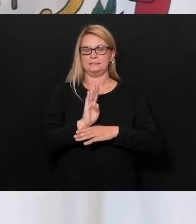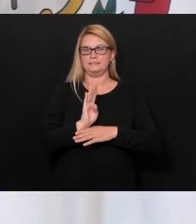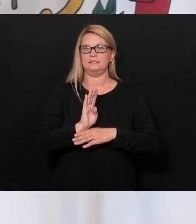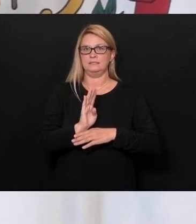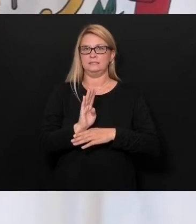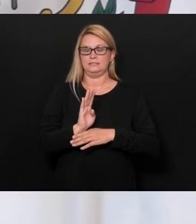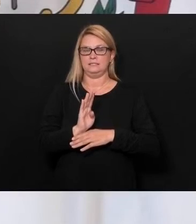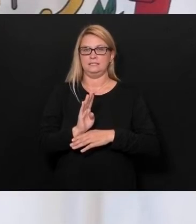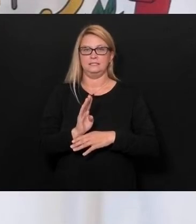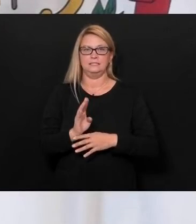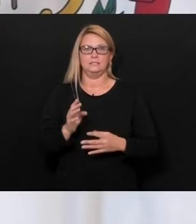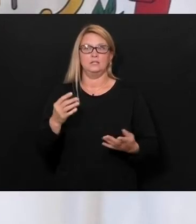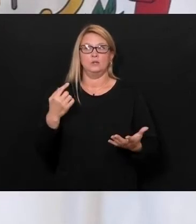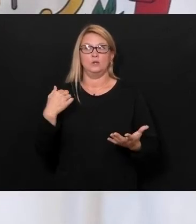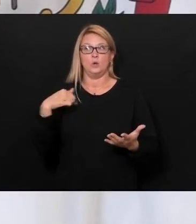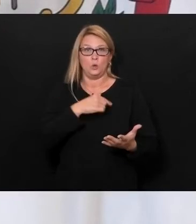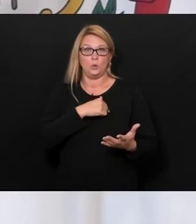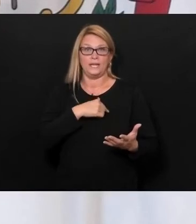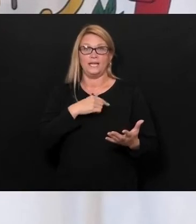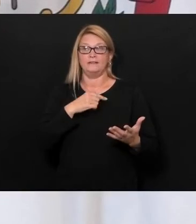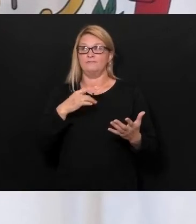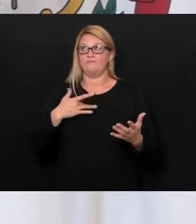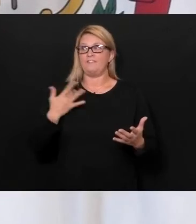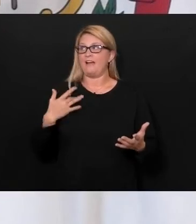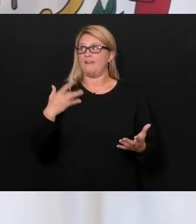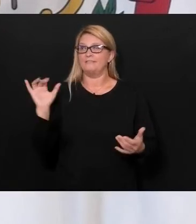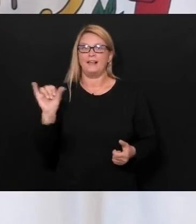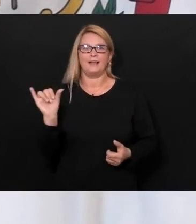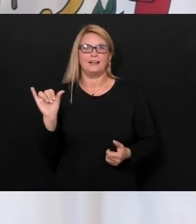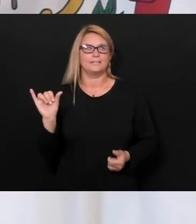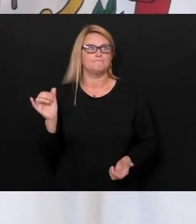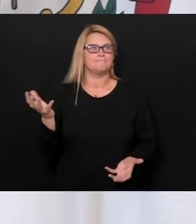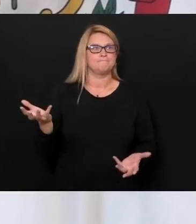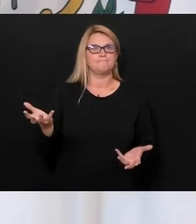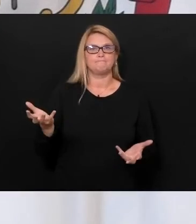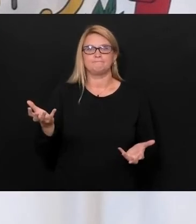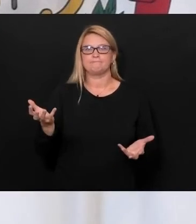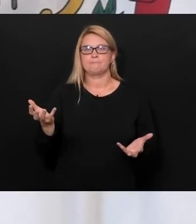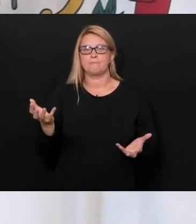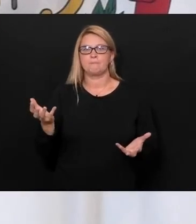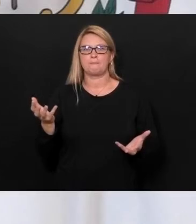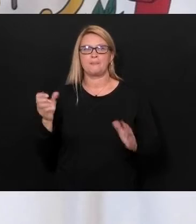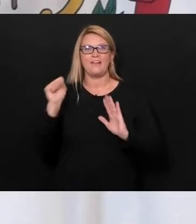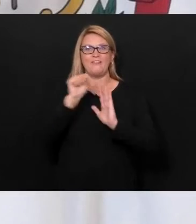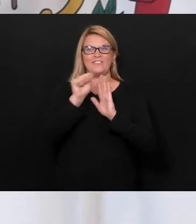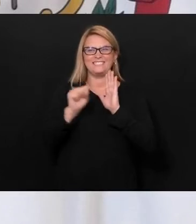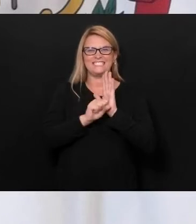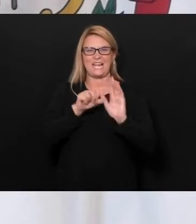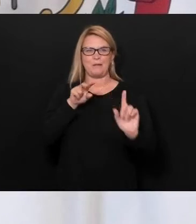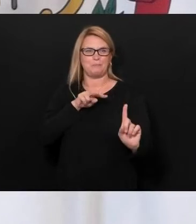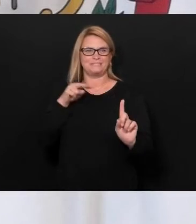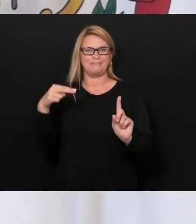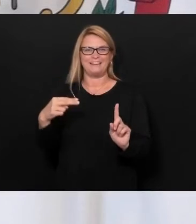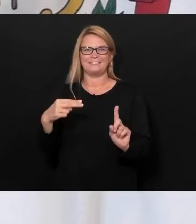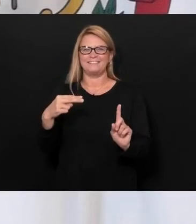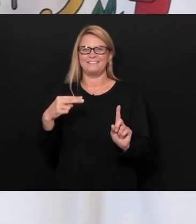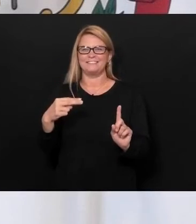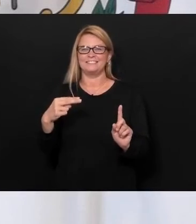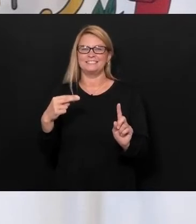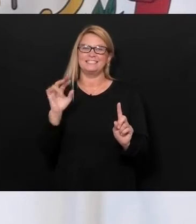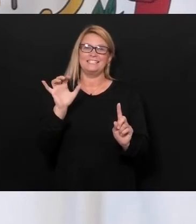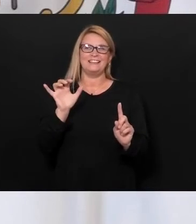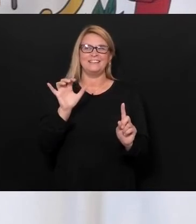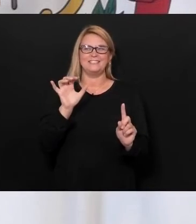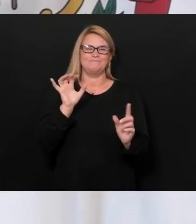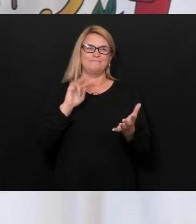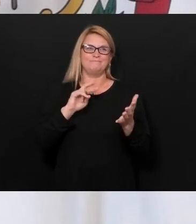the pharmacies in West Virginia. We felt that from a state perspective would be our